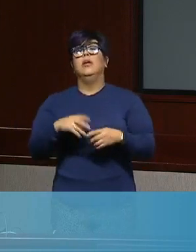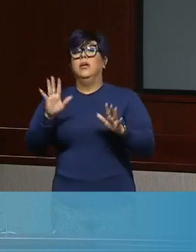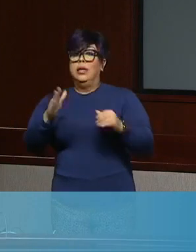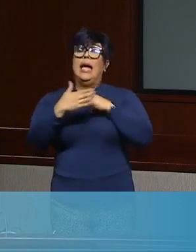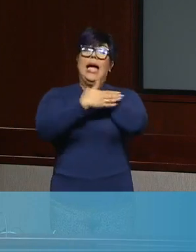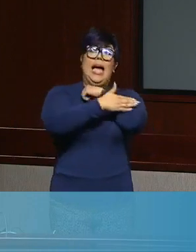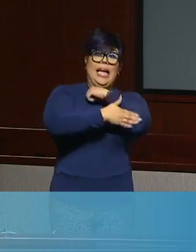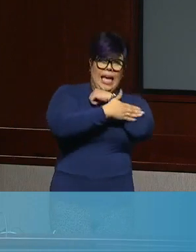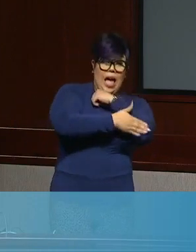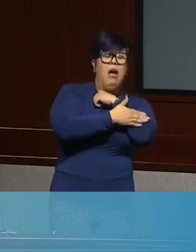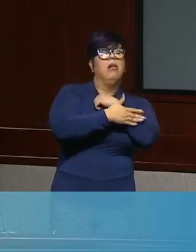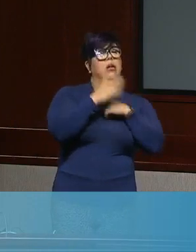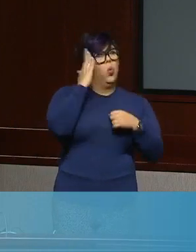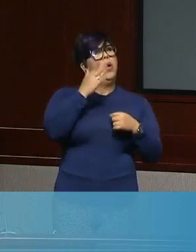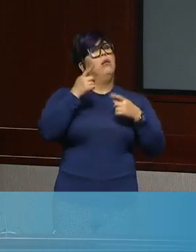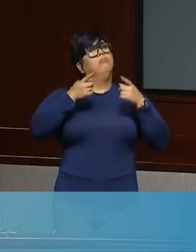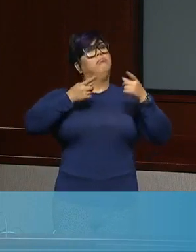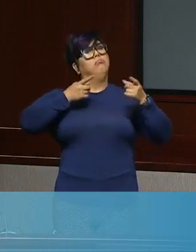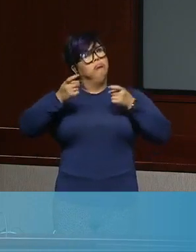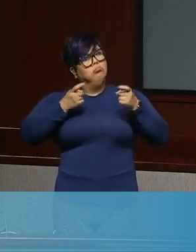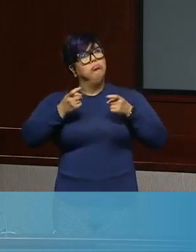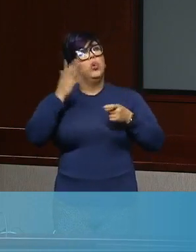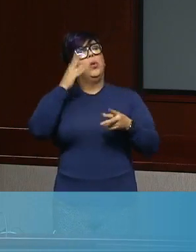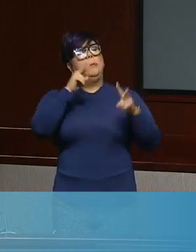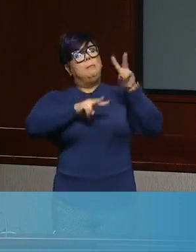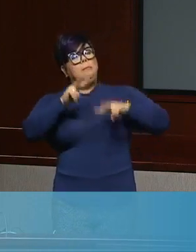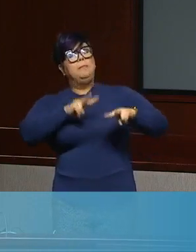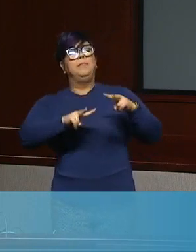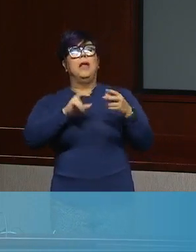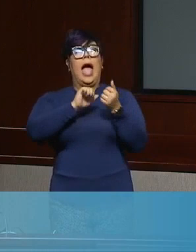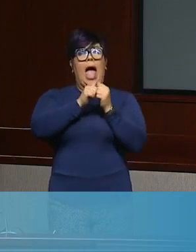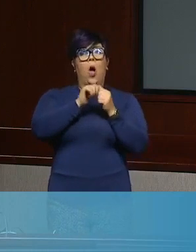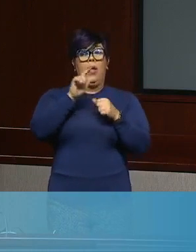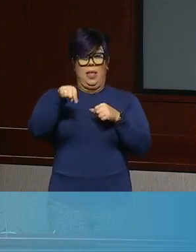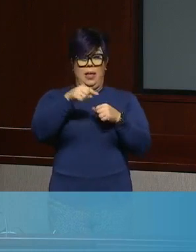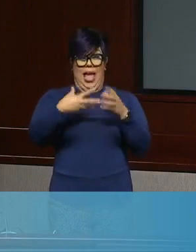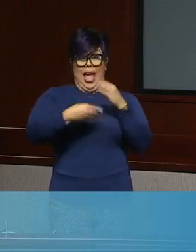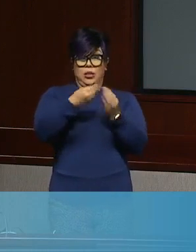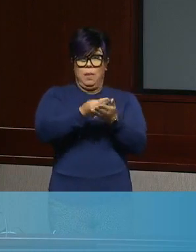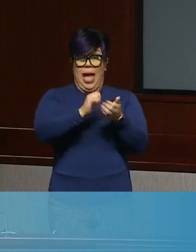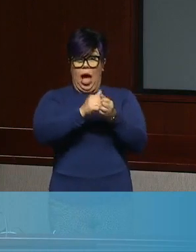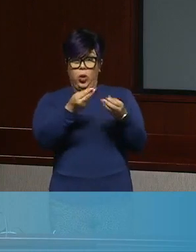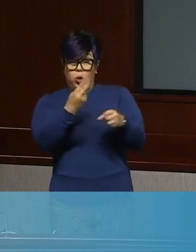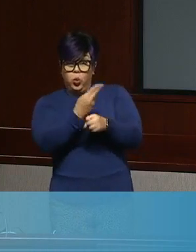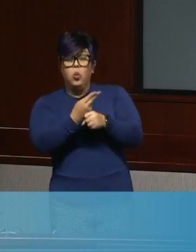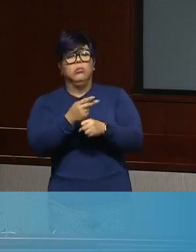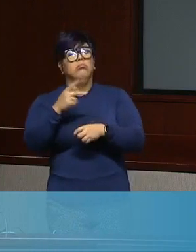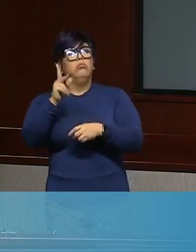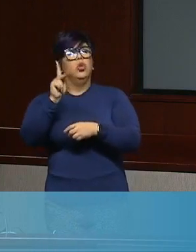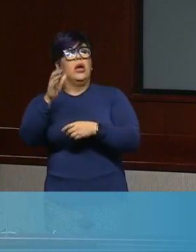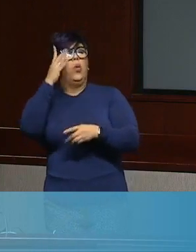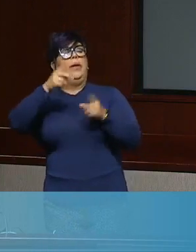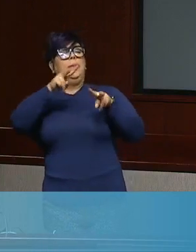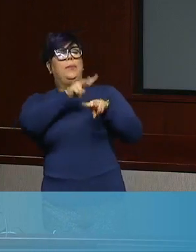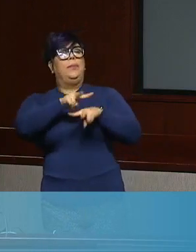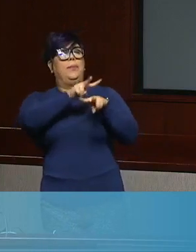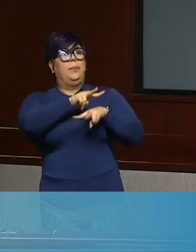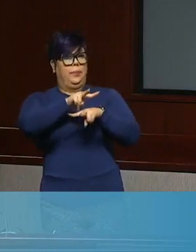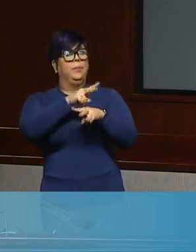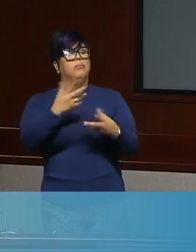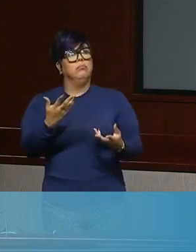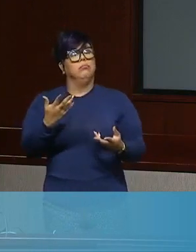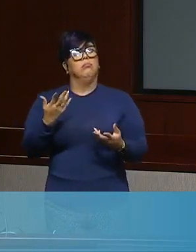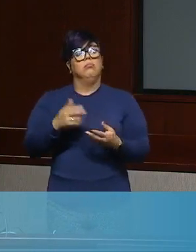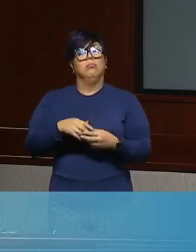responsible for the administration, review, awards, and ongoing management of these program funds. By utilizing the existing county program